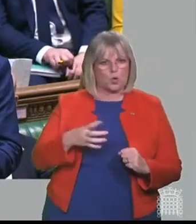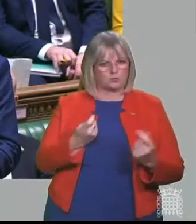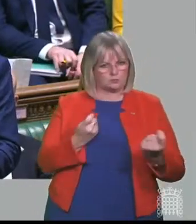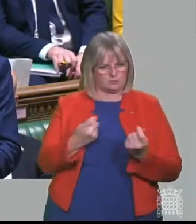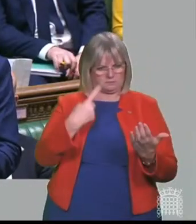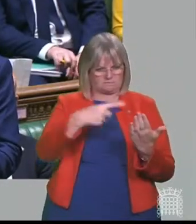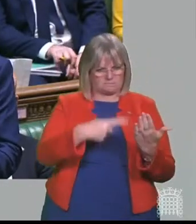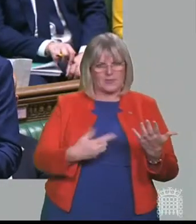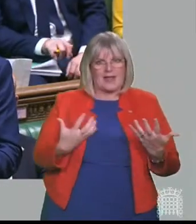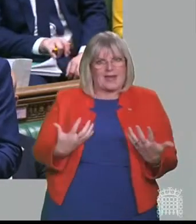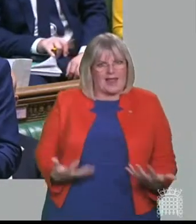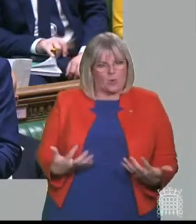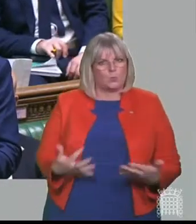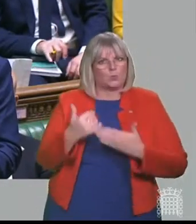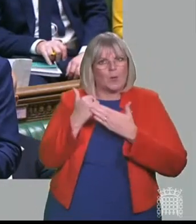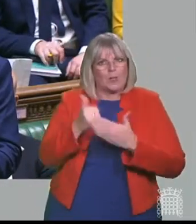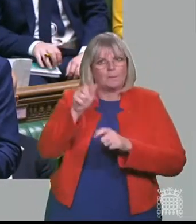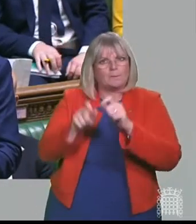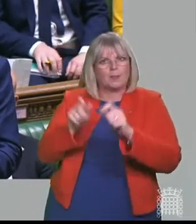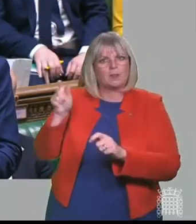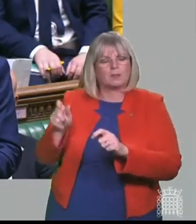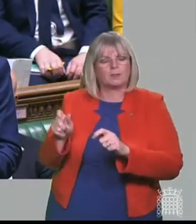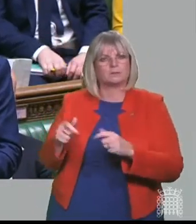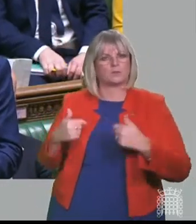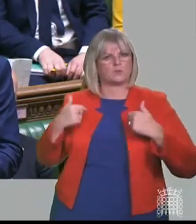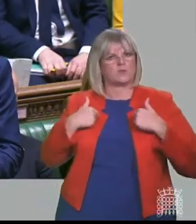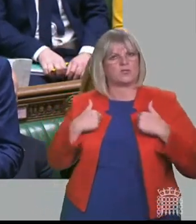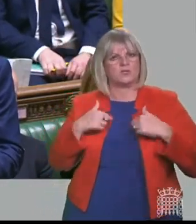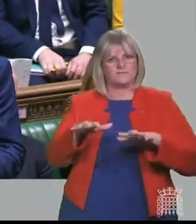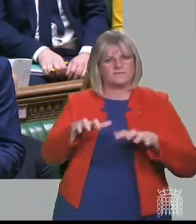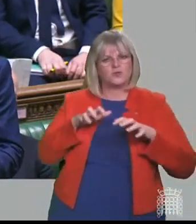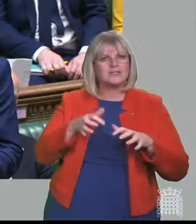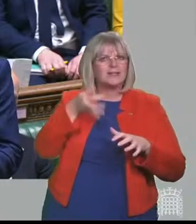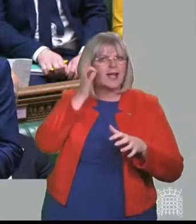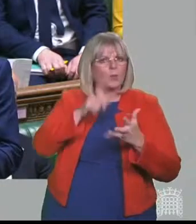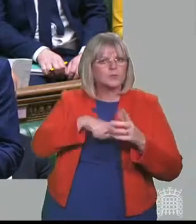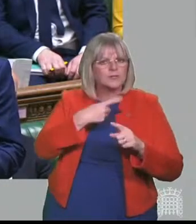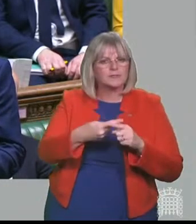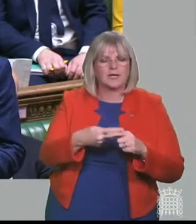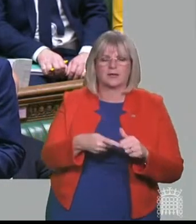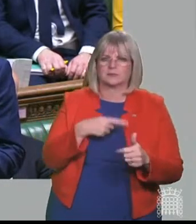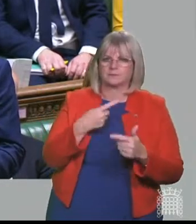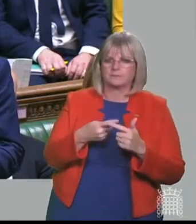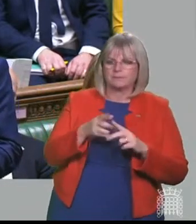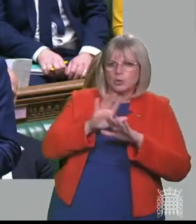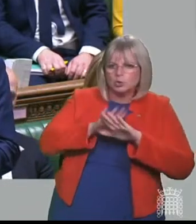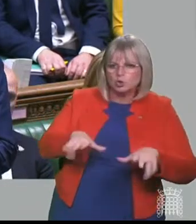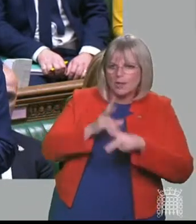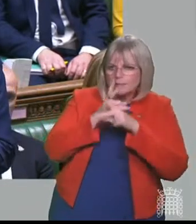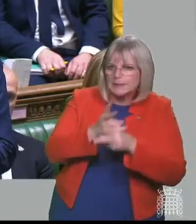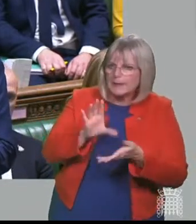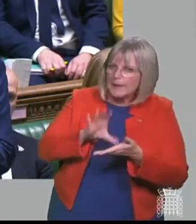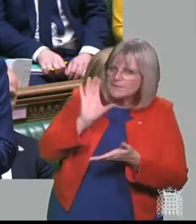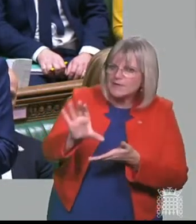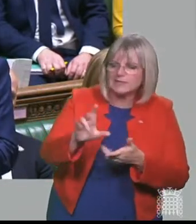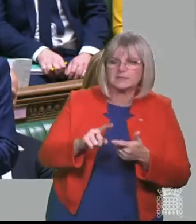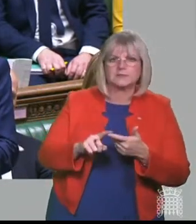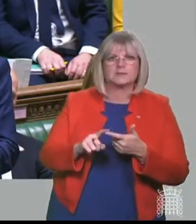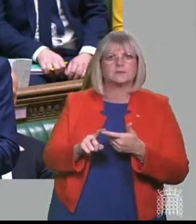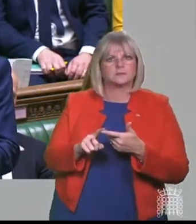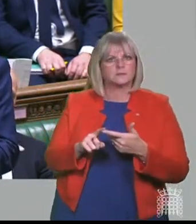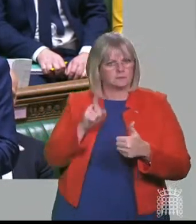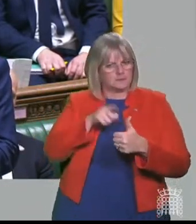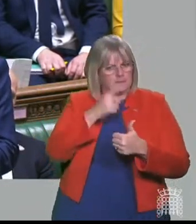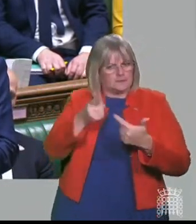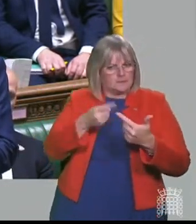people, and we are acting now, freezing the council tax, investing in childcare, saying no to tuition fees. We're using the limited powers